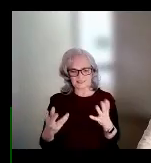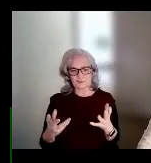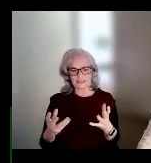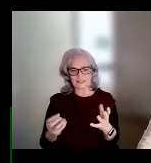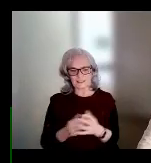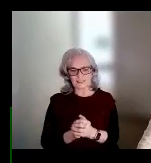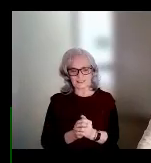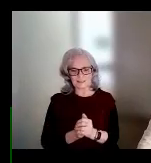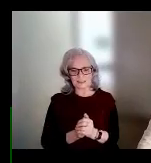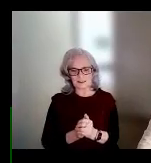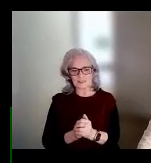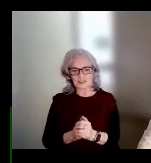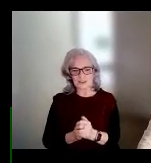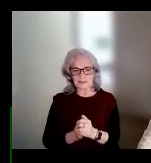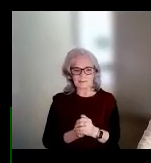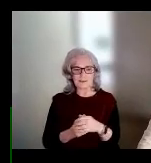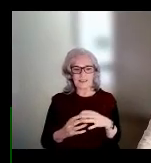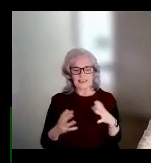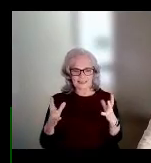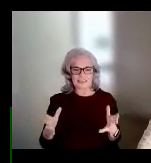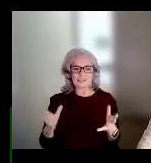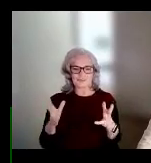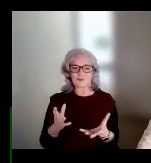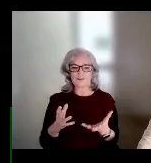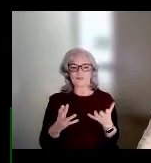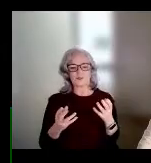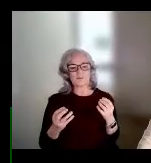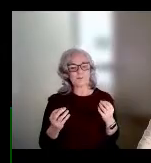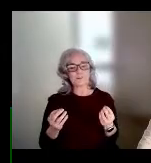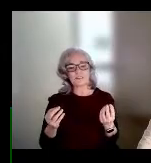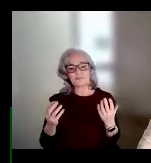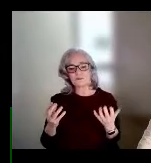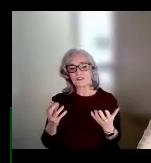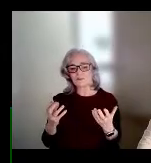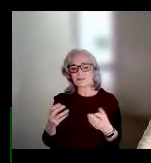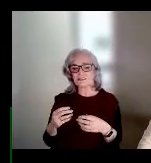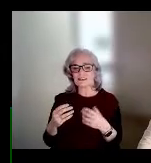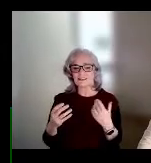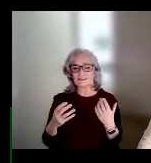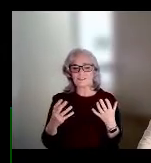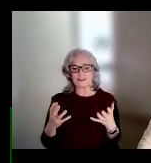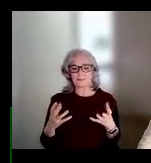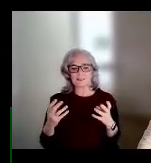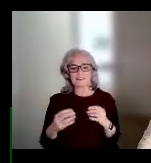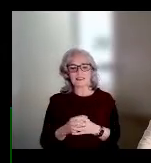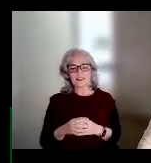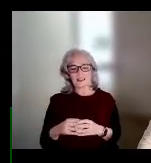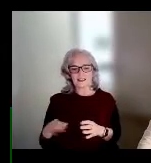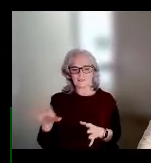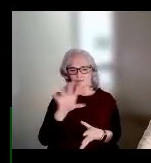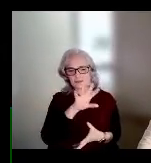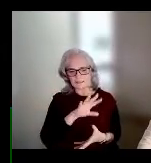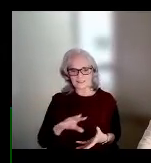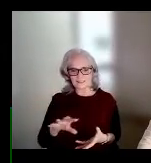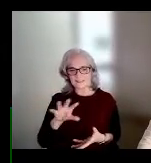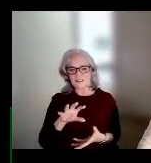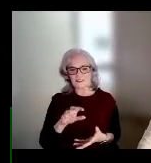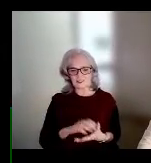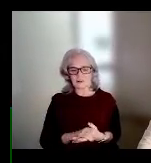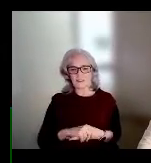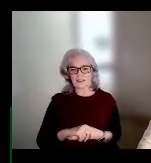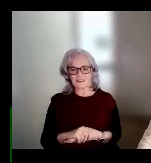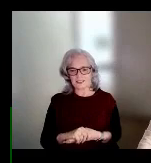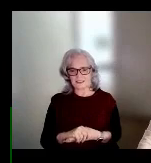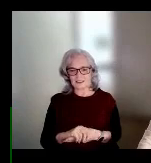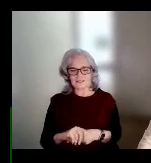it's looking like that's going to be how it's shaping up. And again, the focus is on the person living with MND and their families and being at the